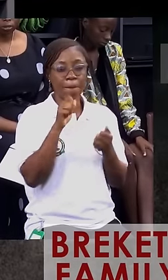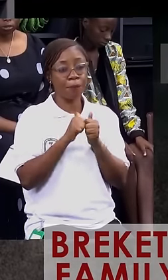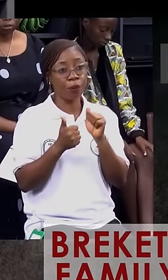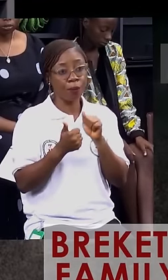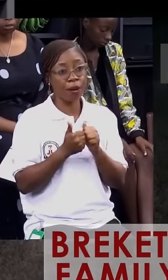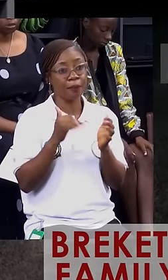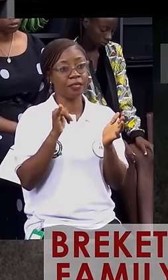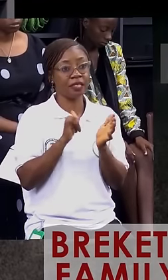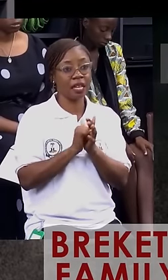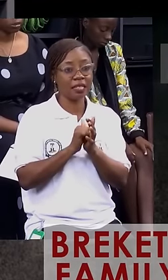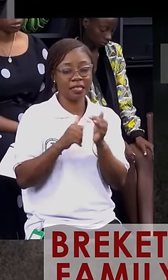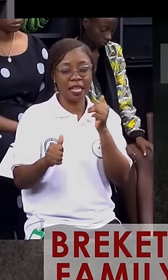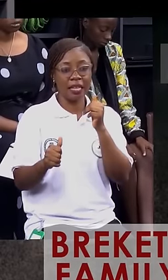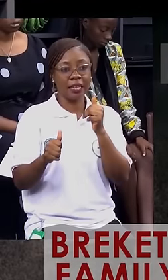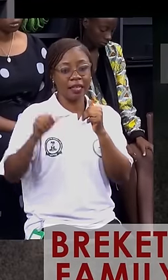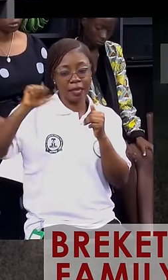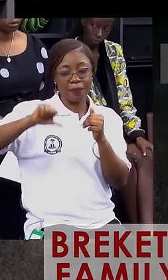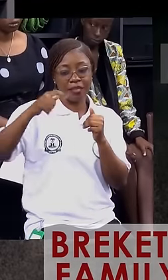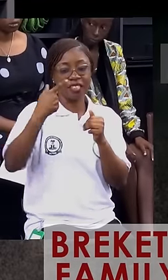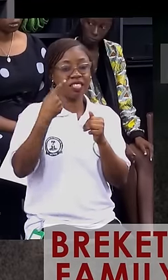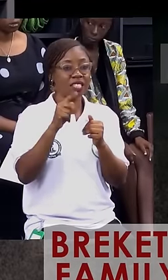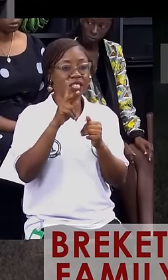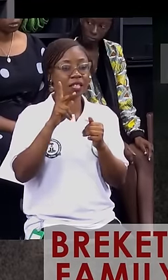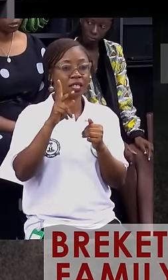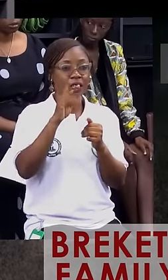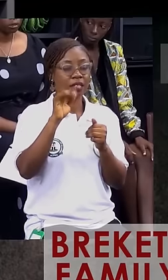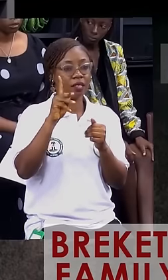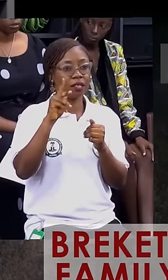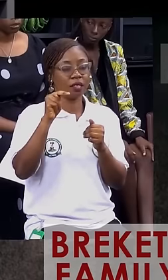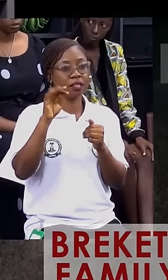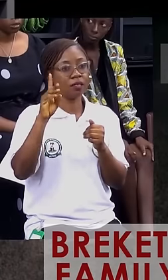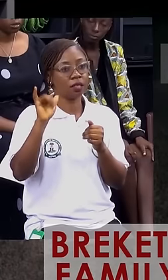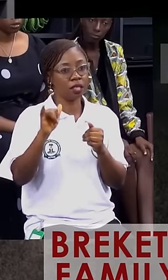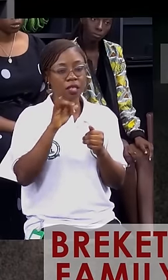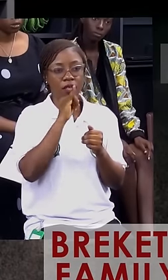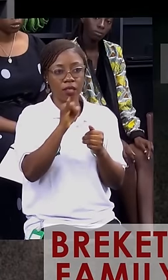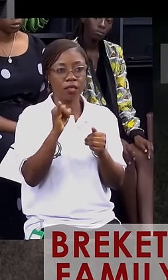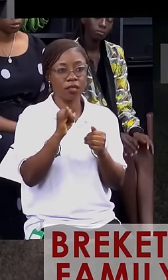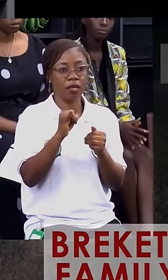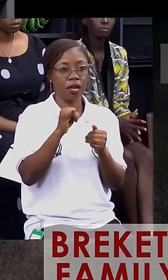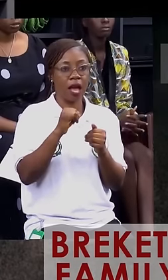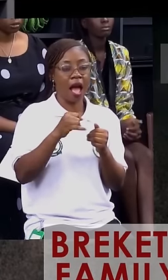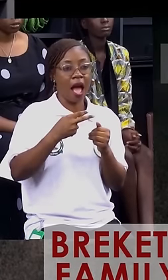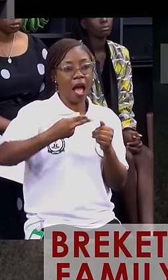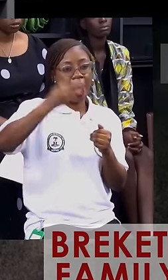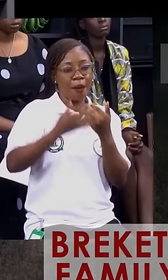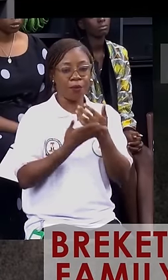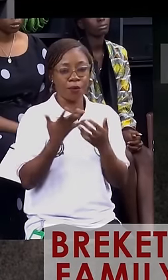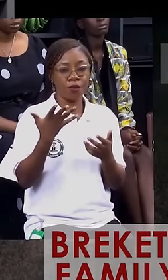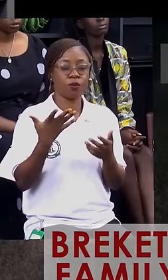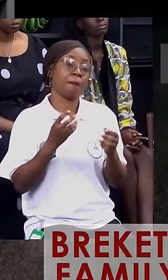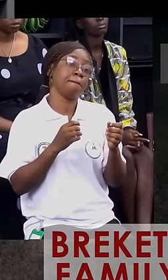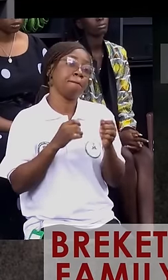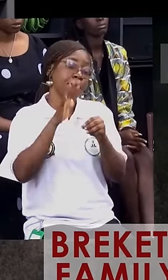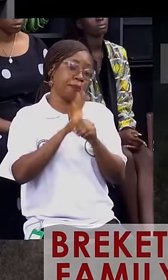problems that damages the kidneys more than any other thing is, number one, uncontrolled hypertension, and two,